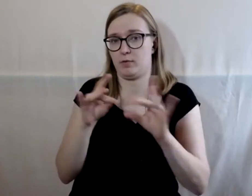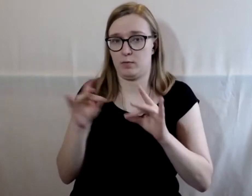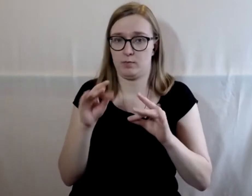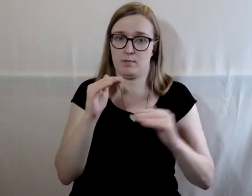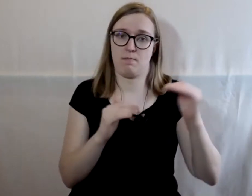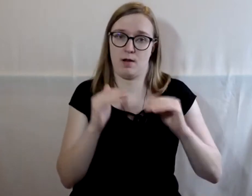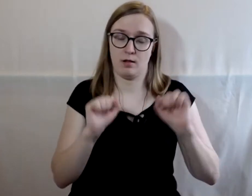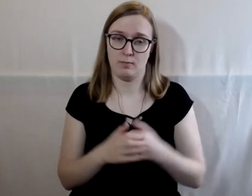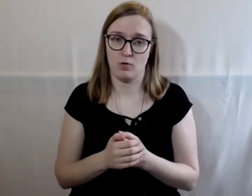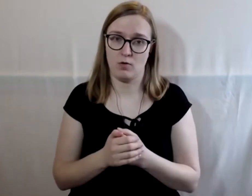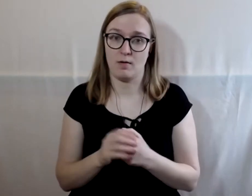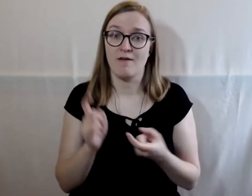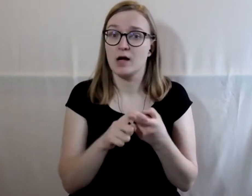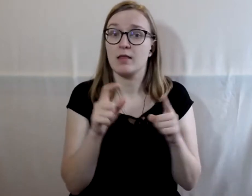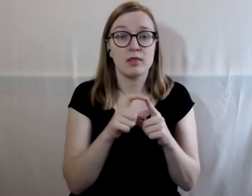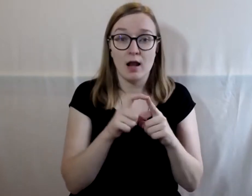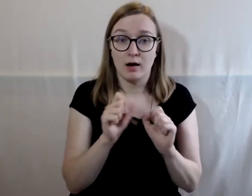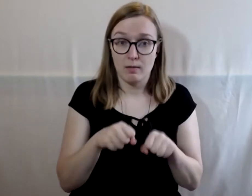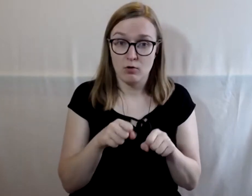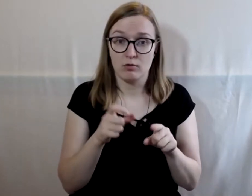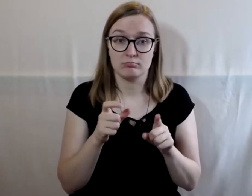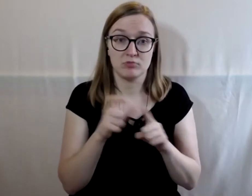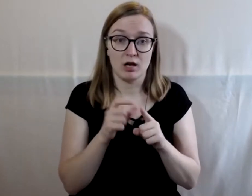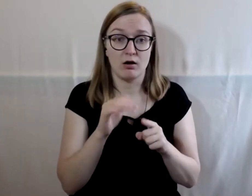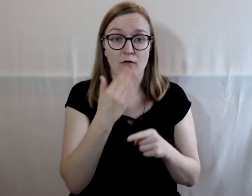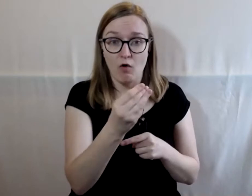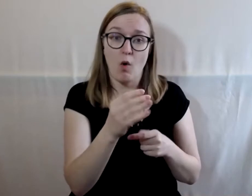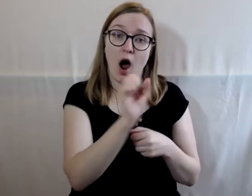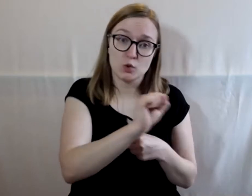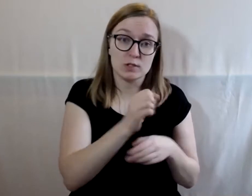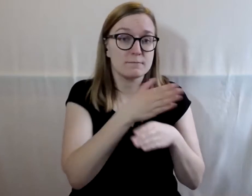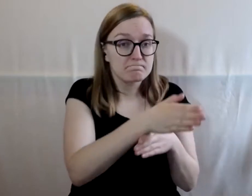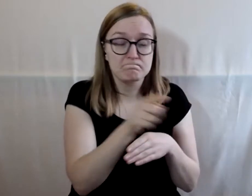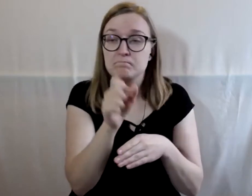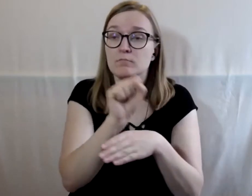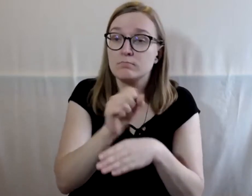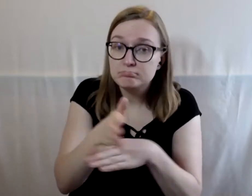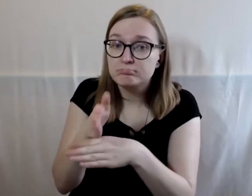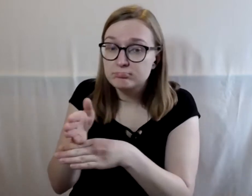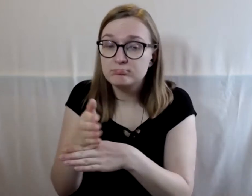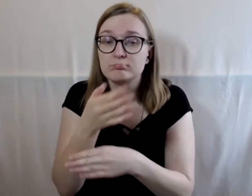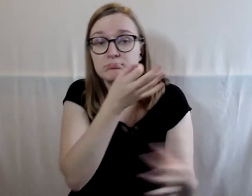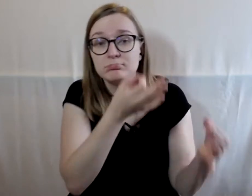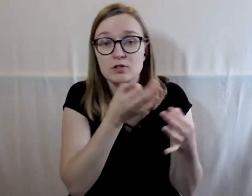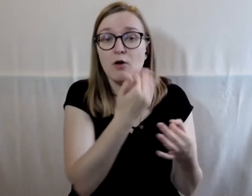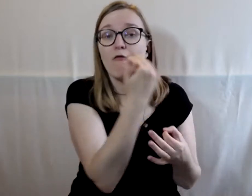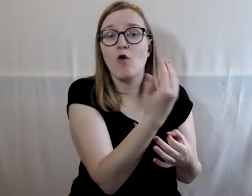would know who are the highly respected, highly regarded. So that's a